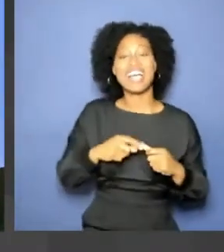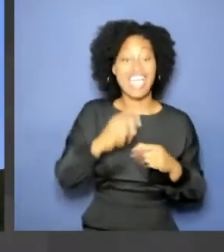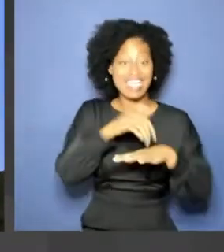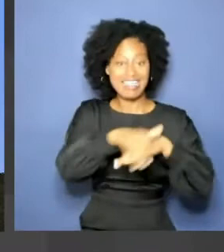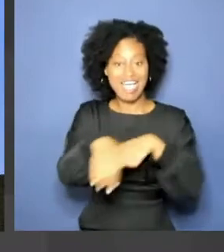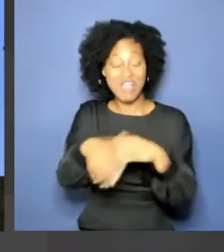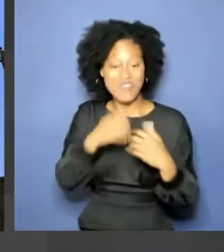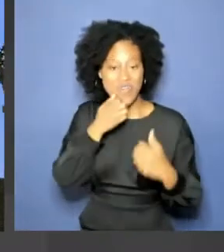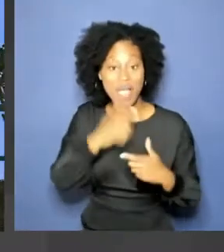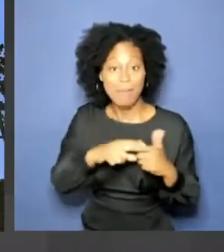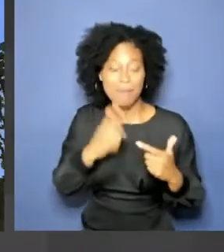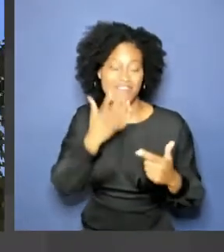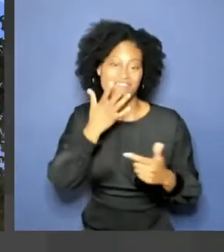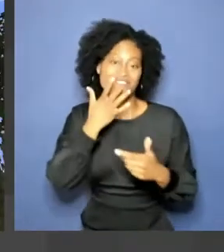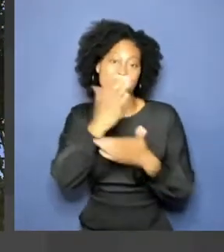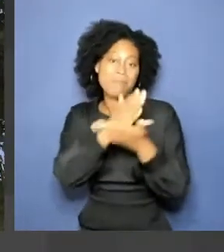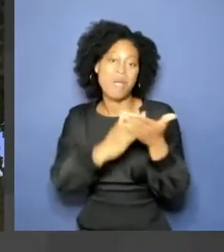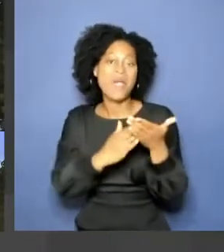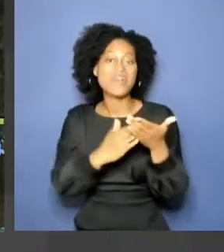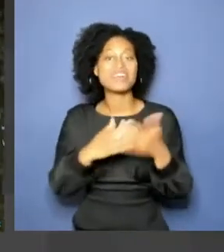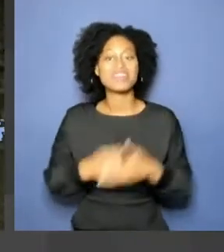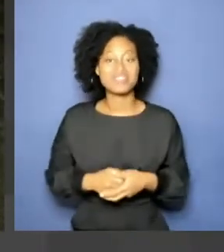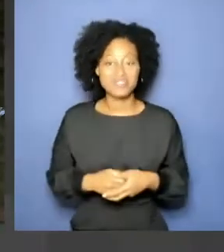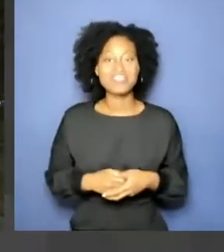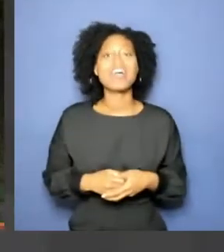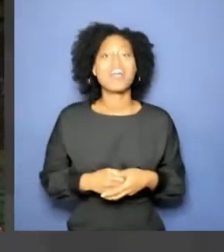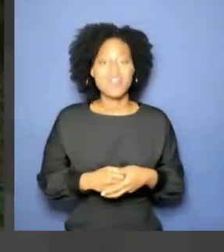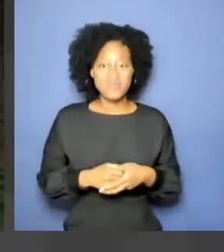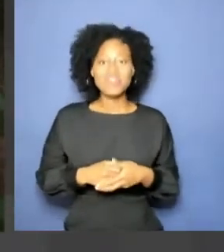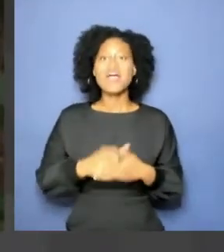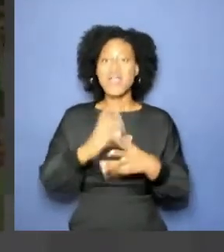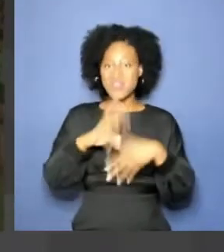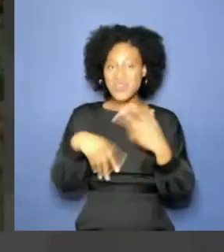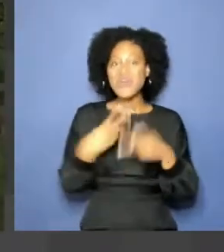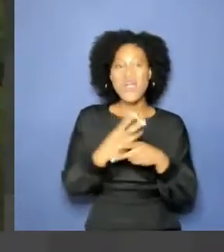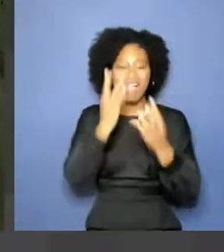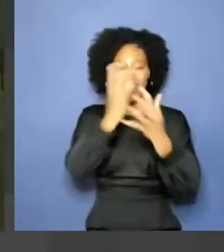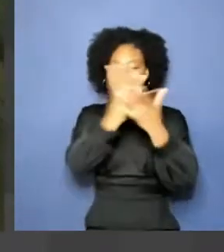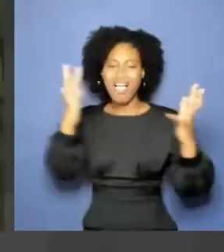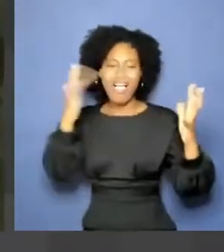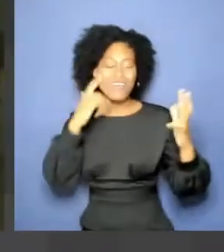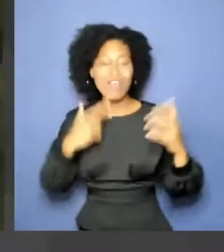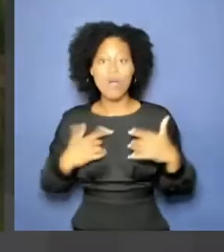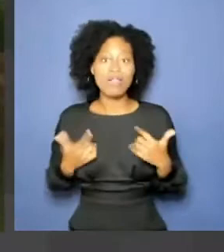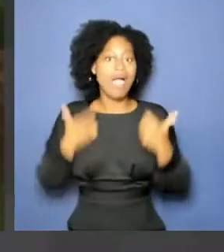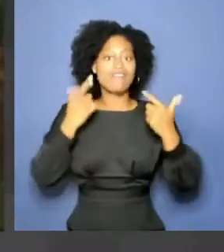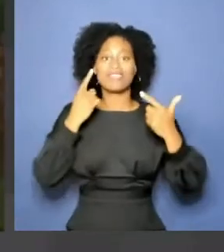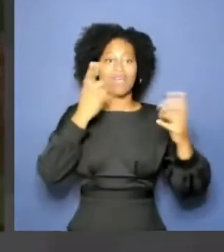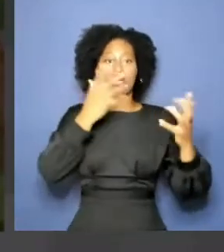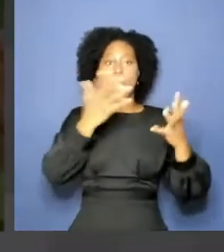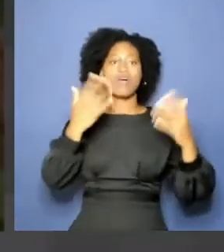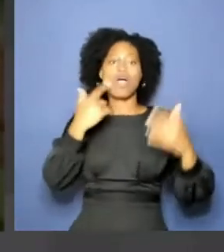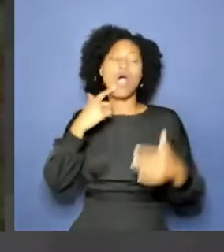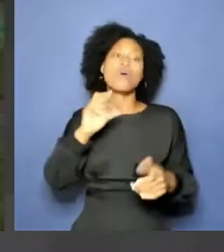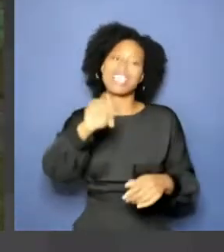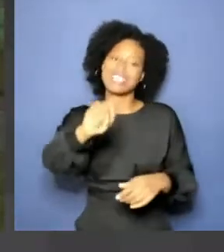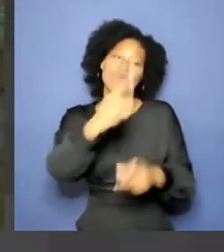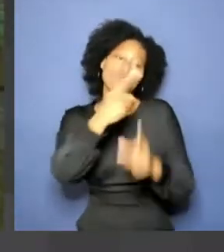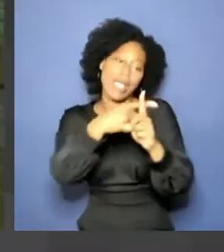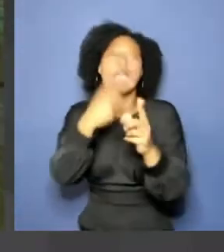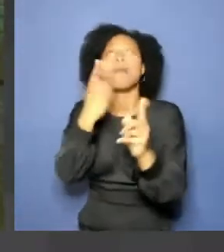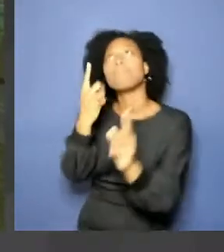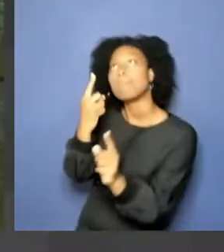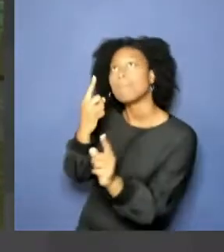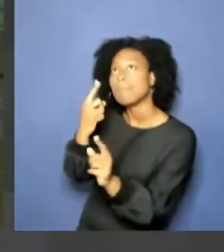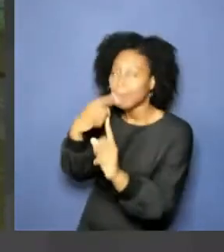part of them is just making the world come to life, like feeling like there is life going on all around you. And Oh yeah, also they're frog food.